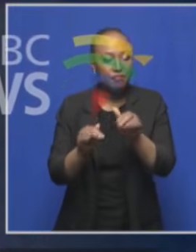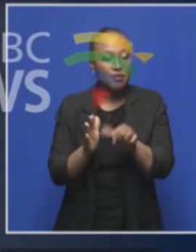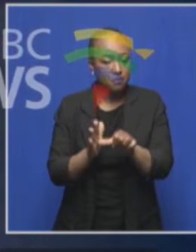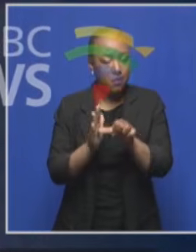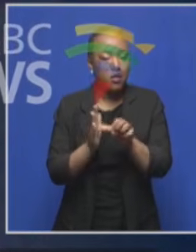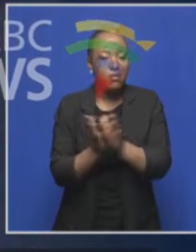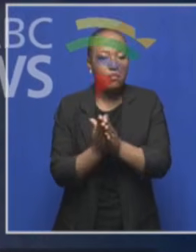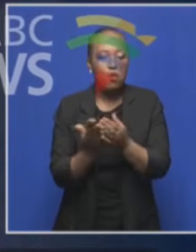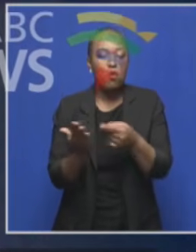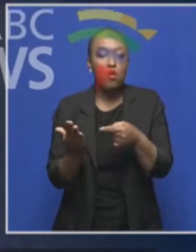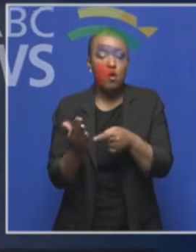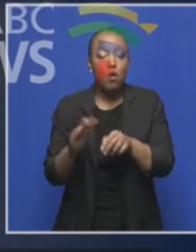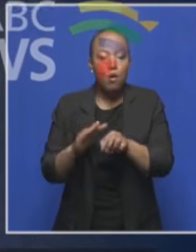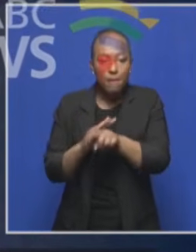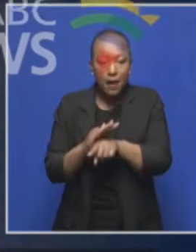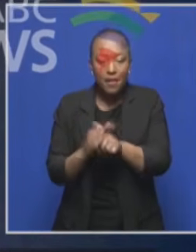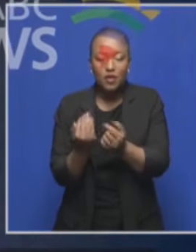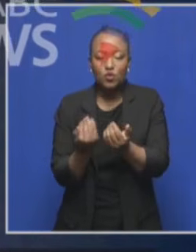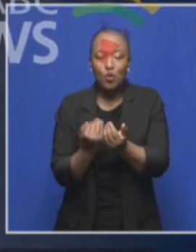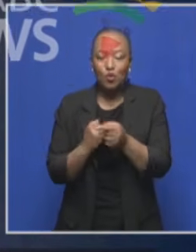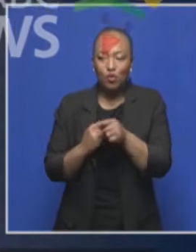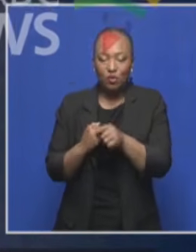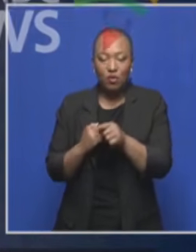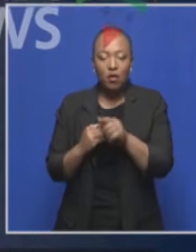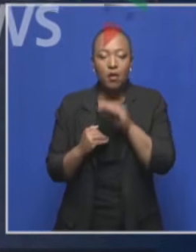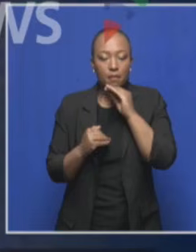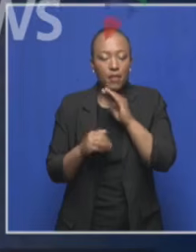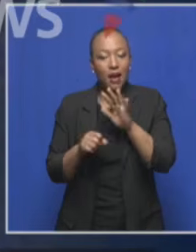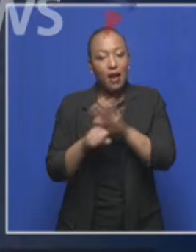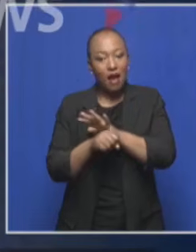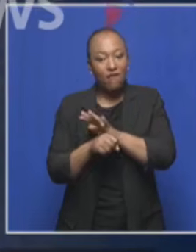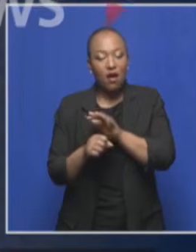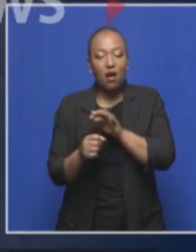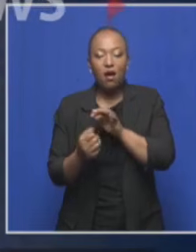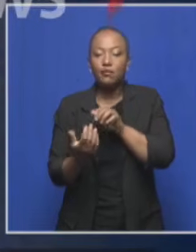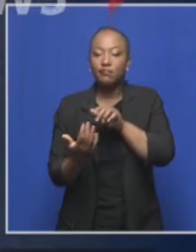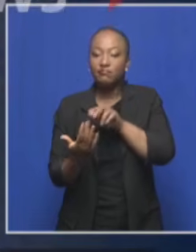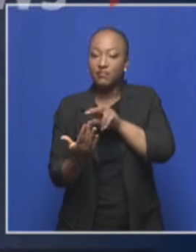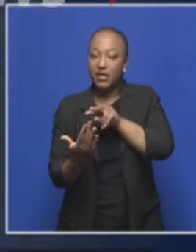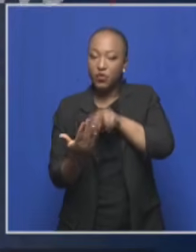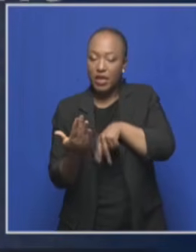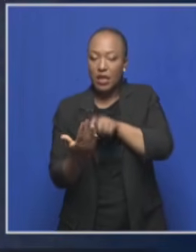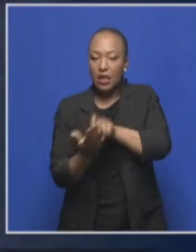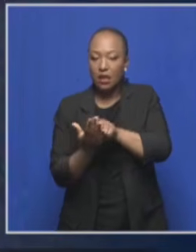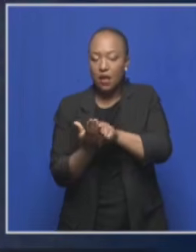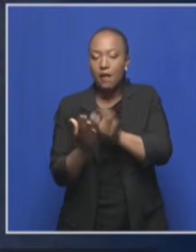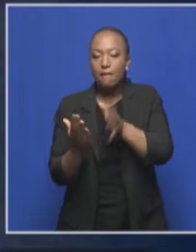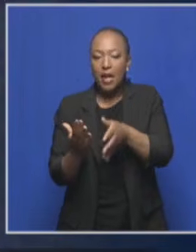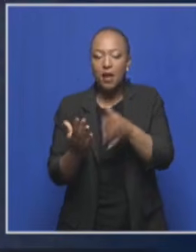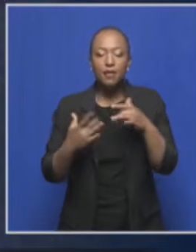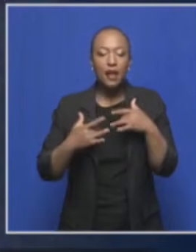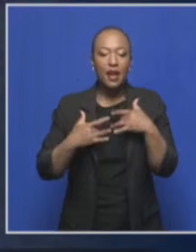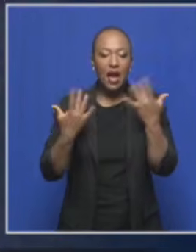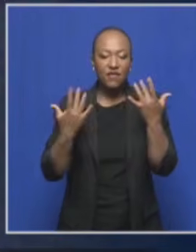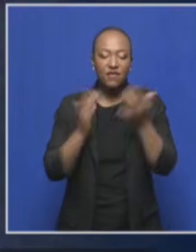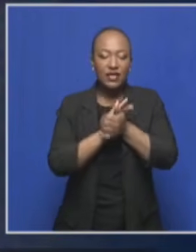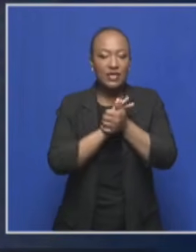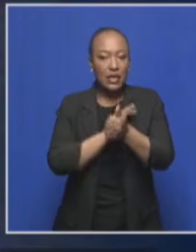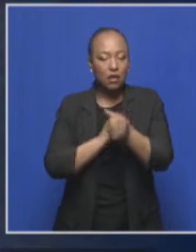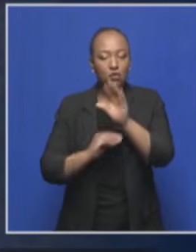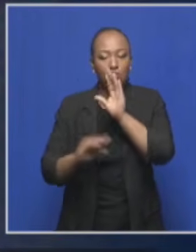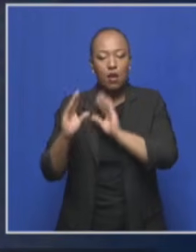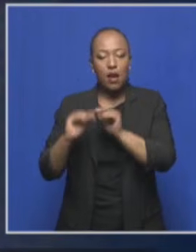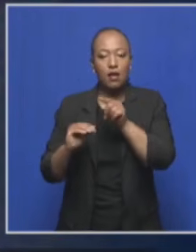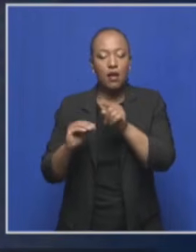for primary schools because it doesn't only cover literacy, but also life skills as well. So it's a nice balance between the